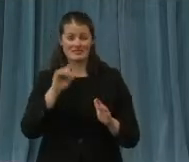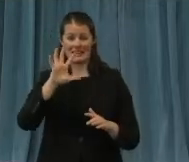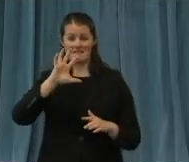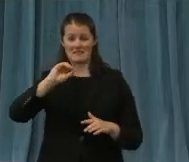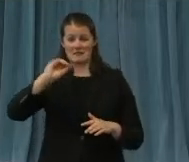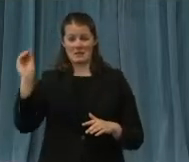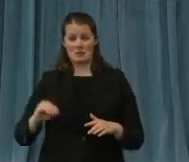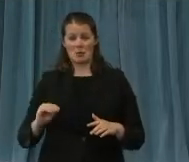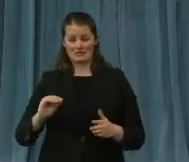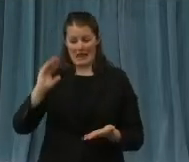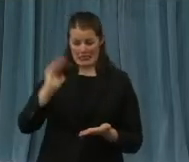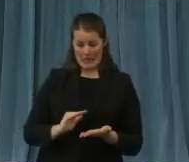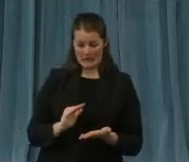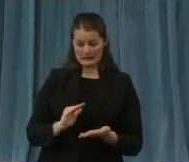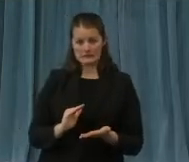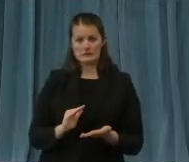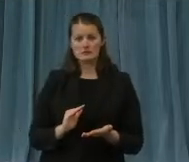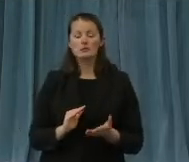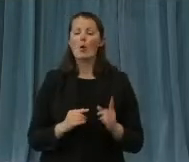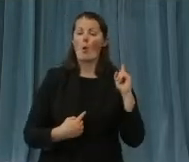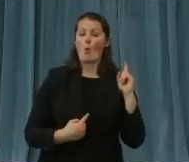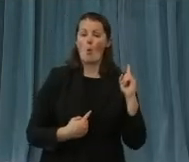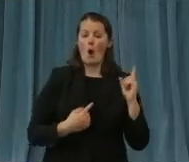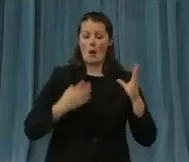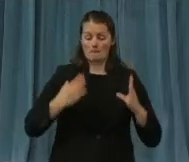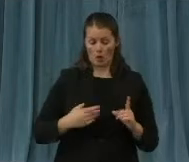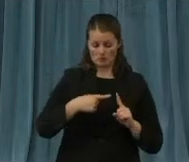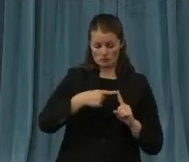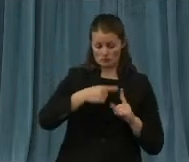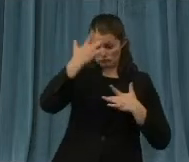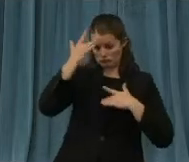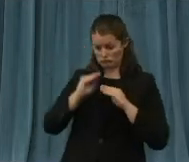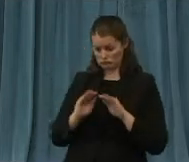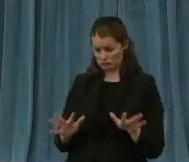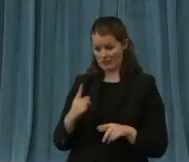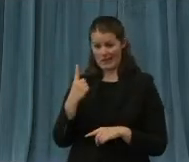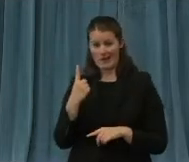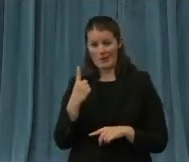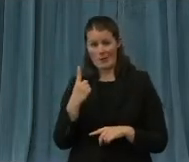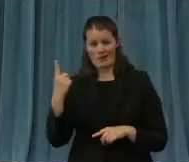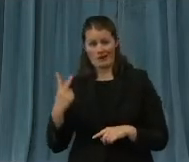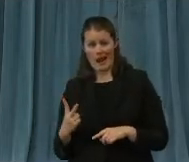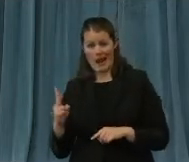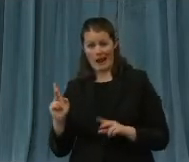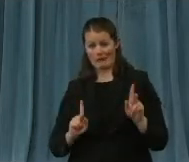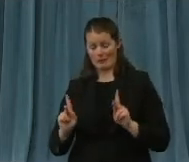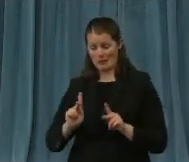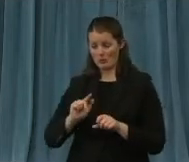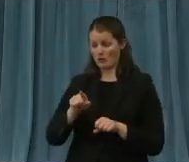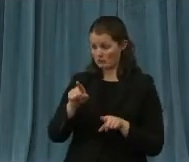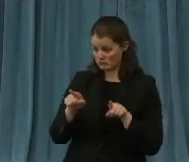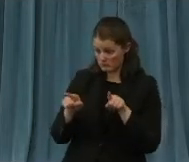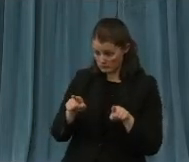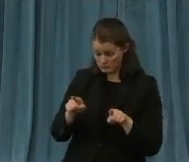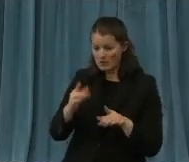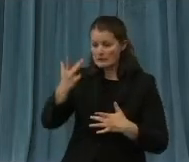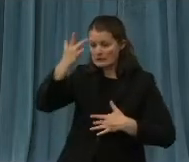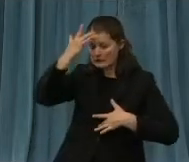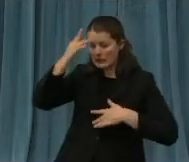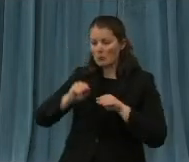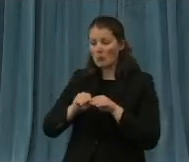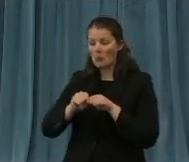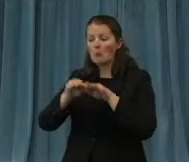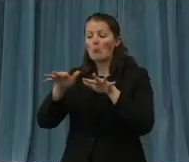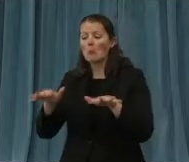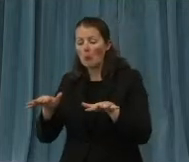distancing. This first person would infect then 1.5 people with COVID-19. Those 1.5 people would go on to infect